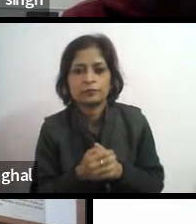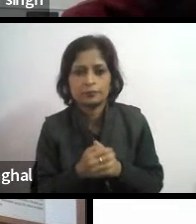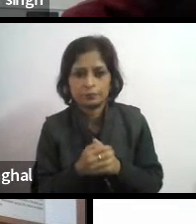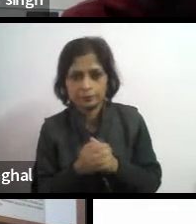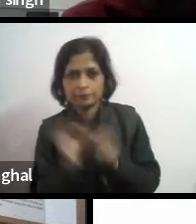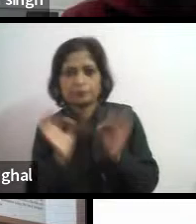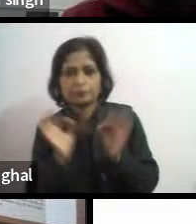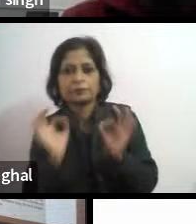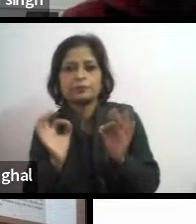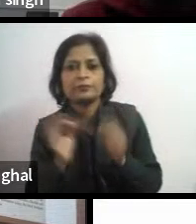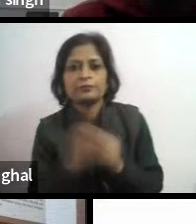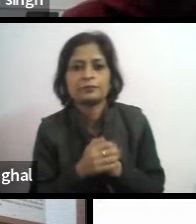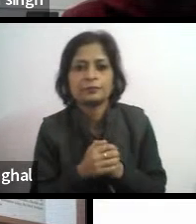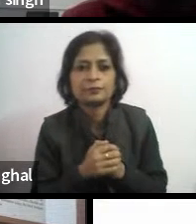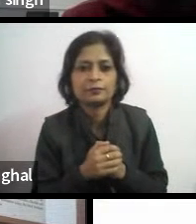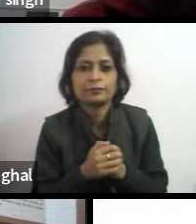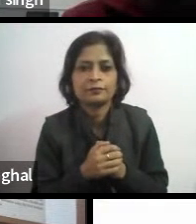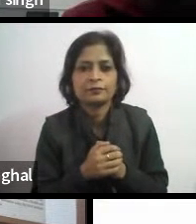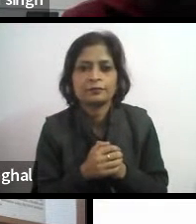Yes.